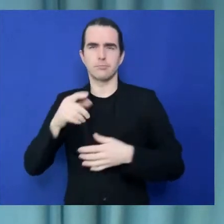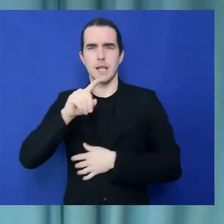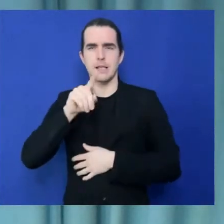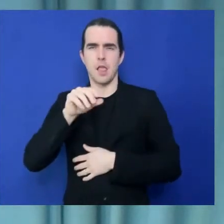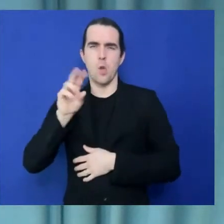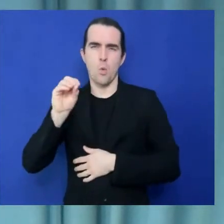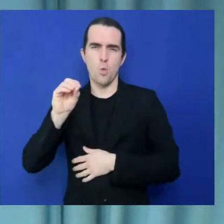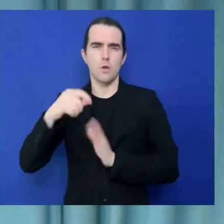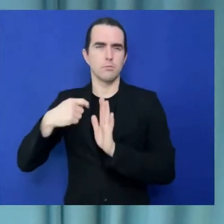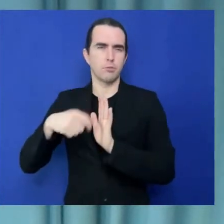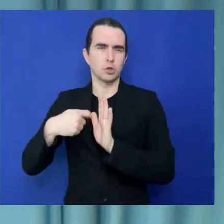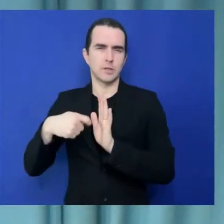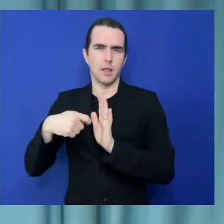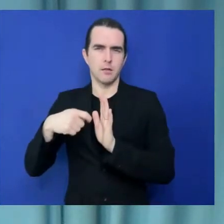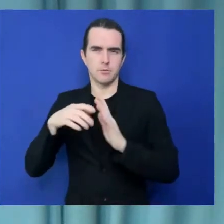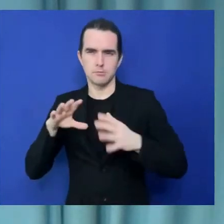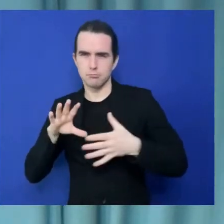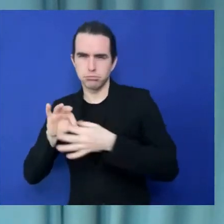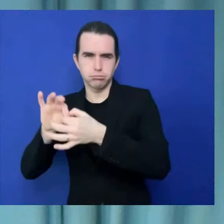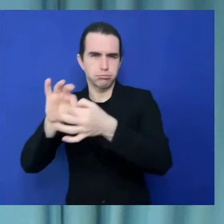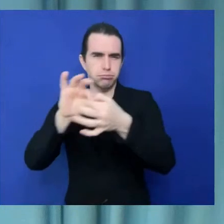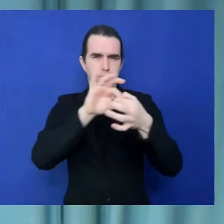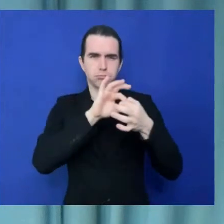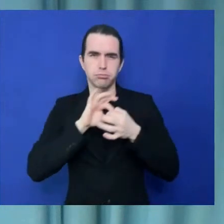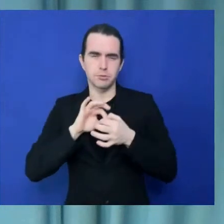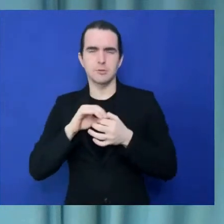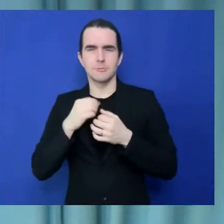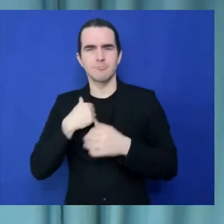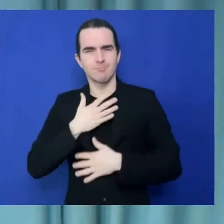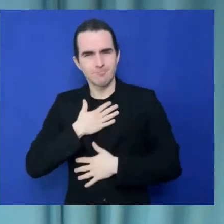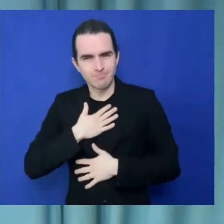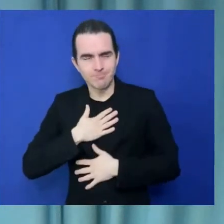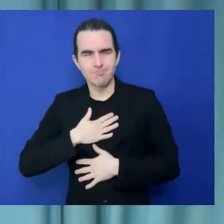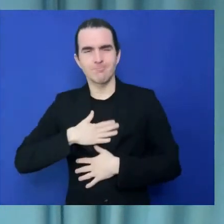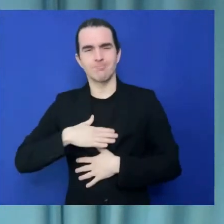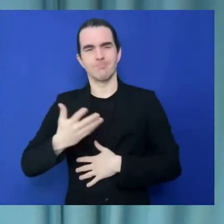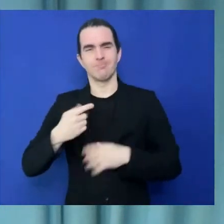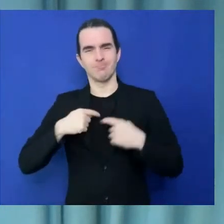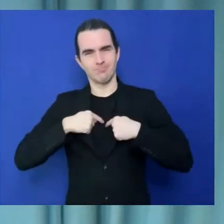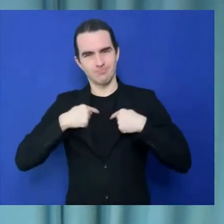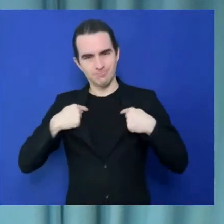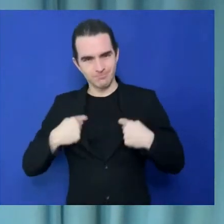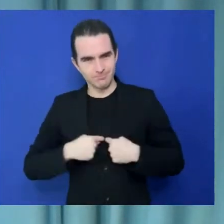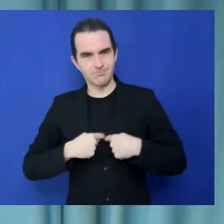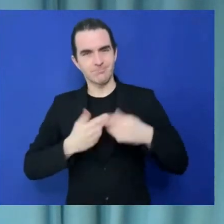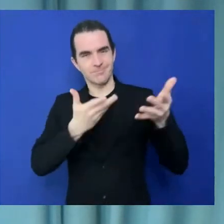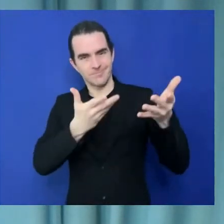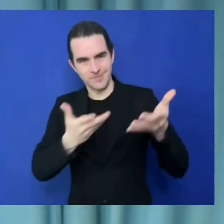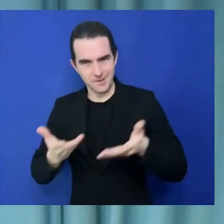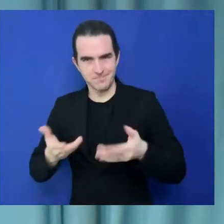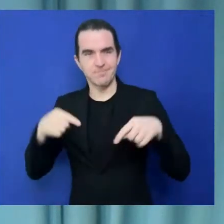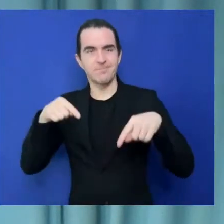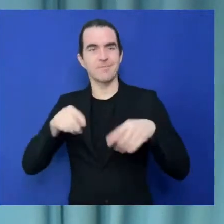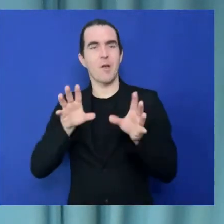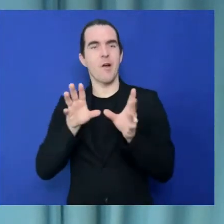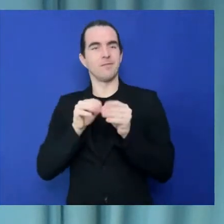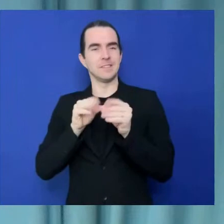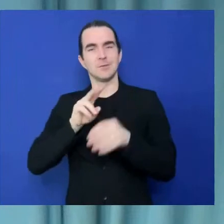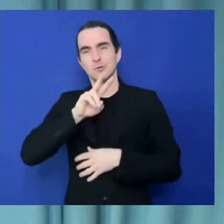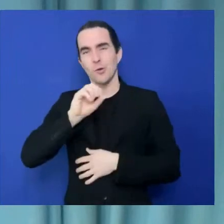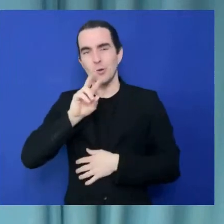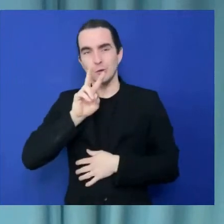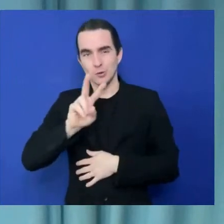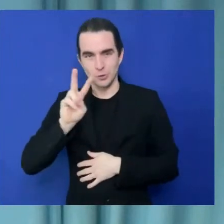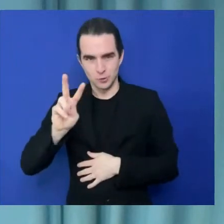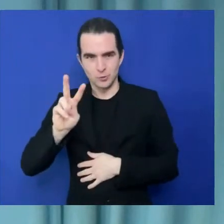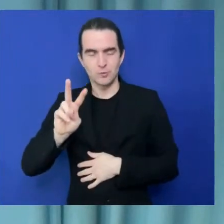truly marvelous to see you all here in Vienna, now in person, or